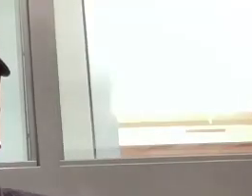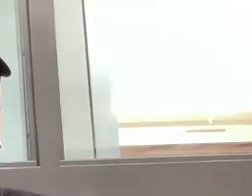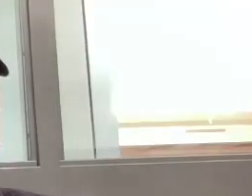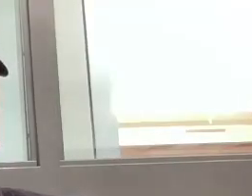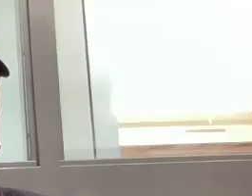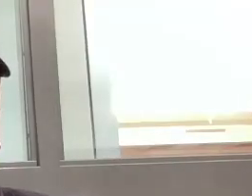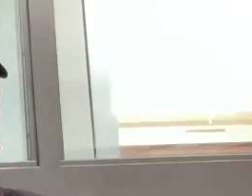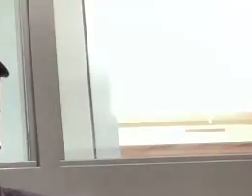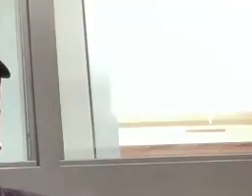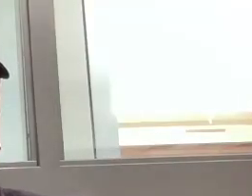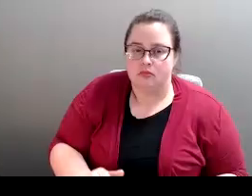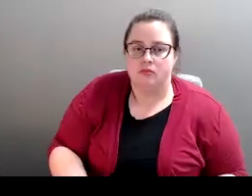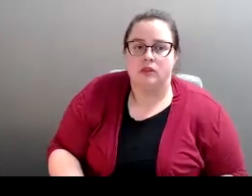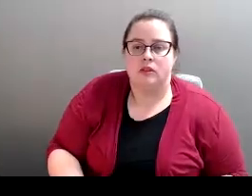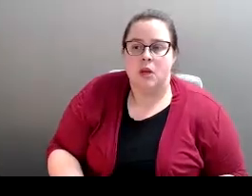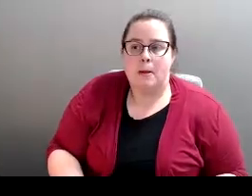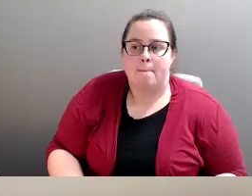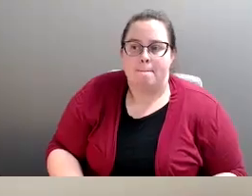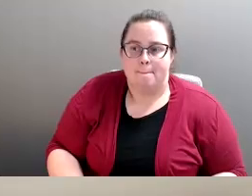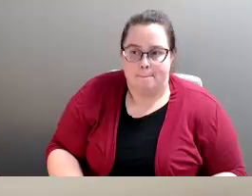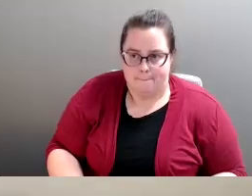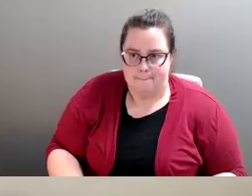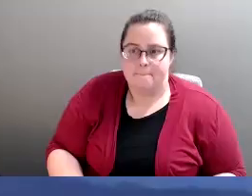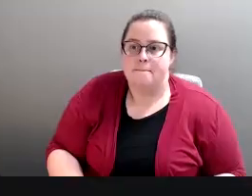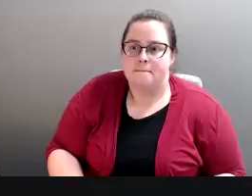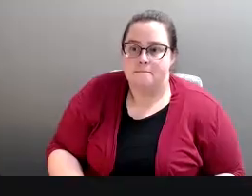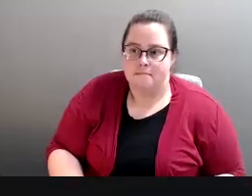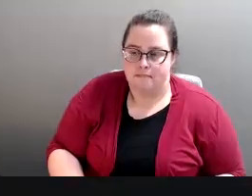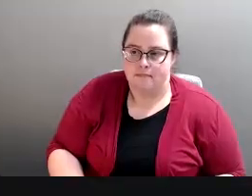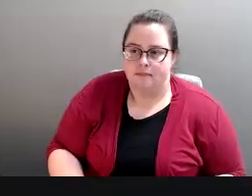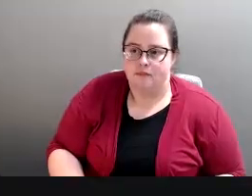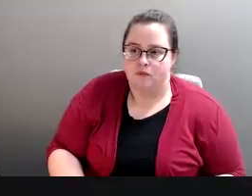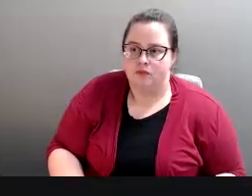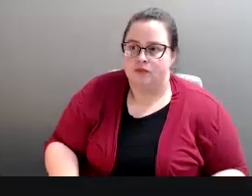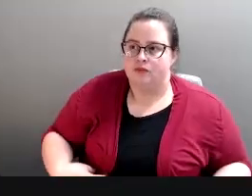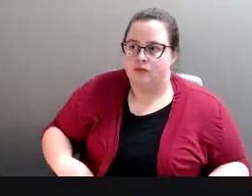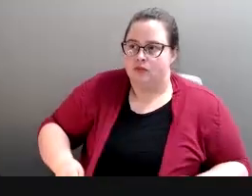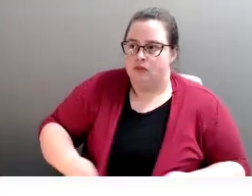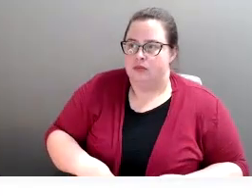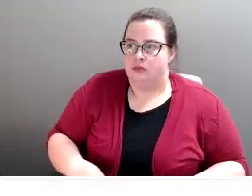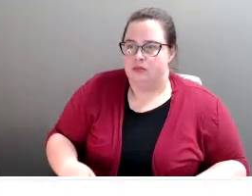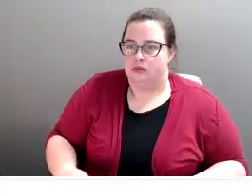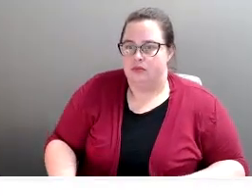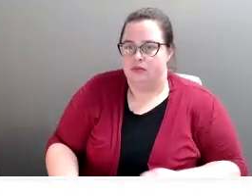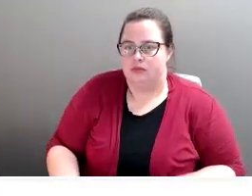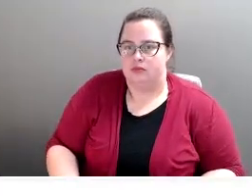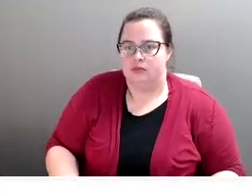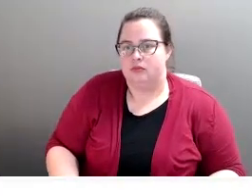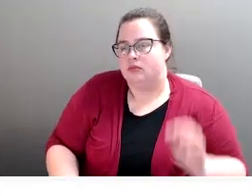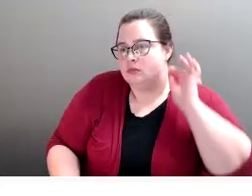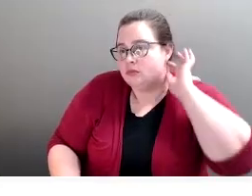the update. sure. Okay, so yeah, essentially, and sorry, I'll go into the chat